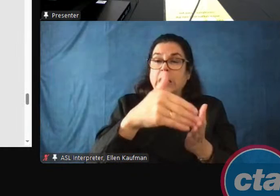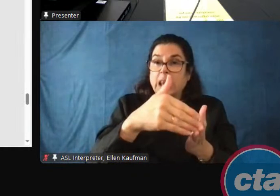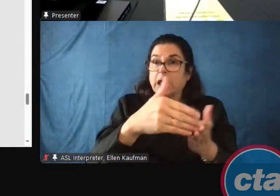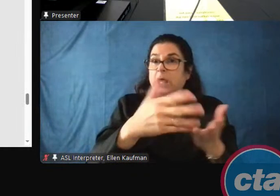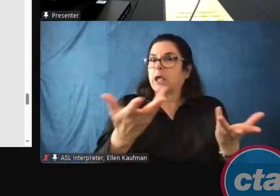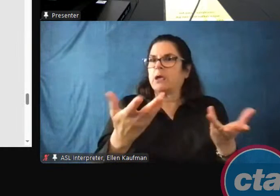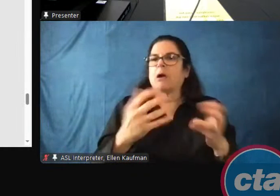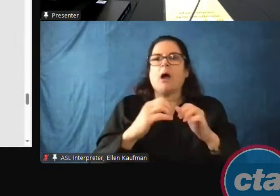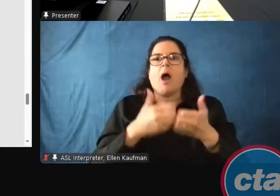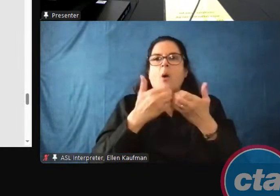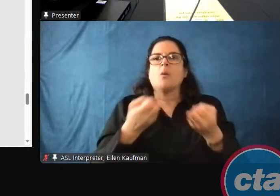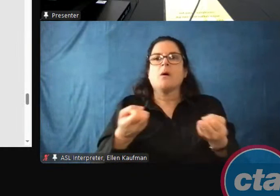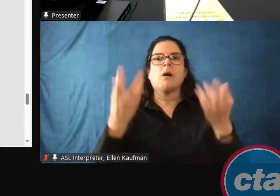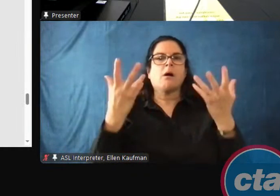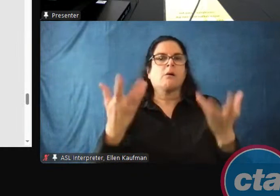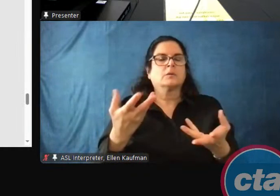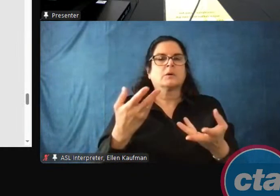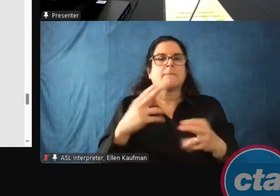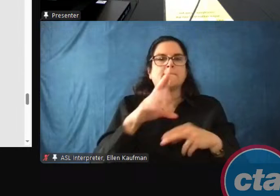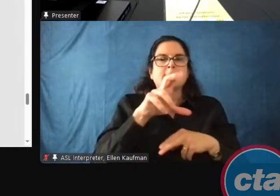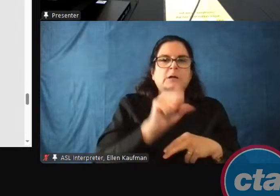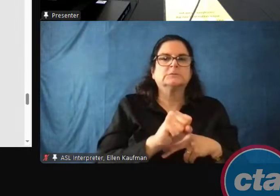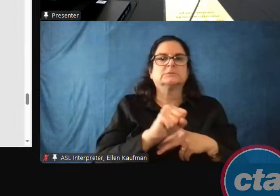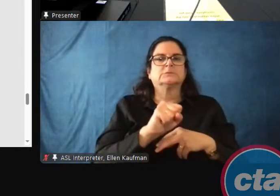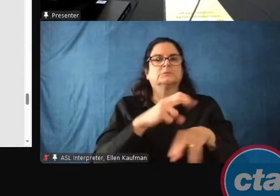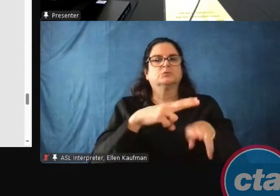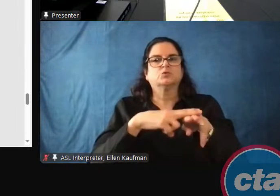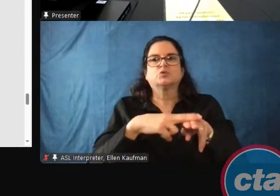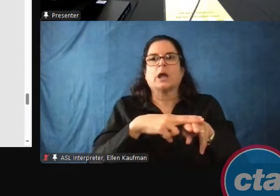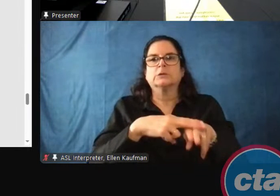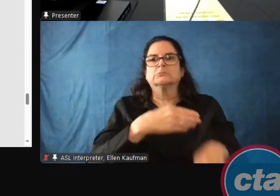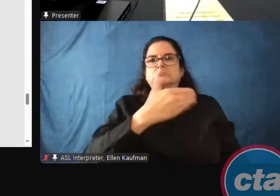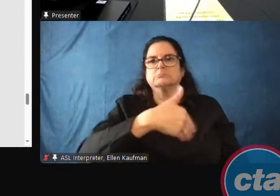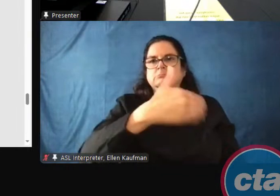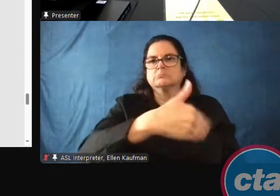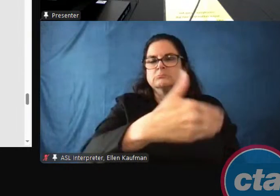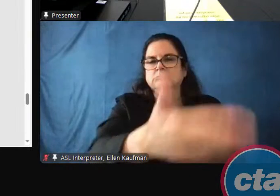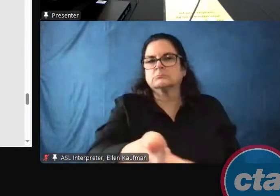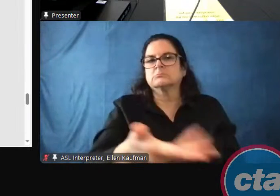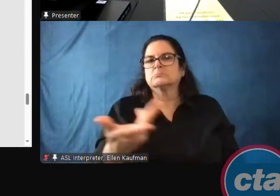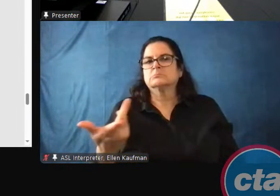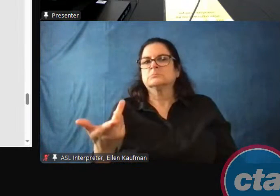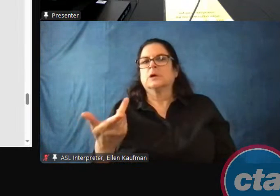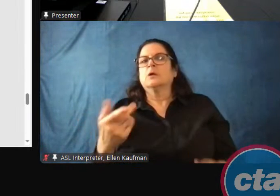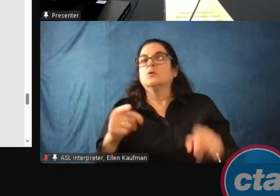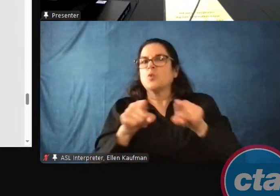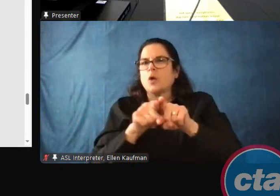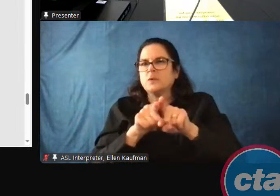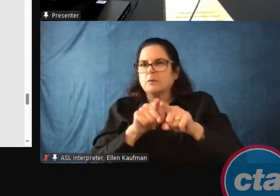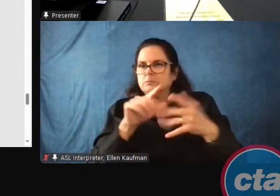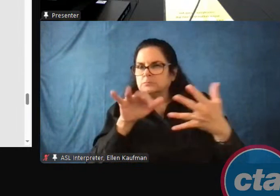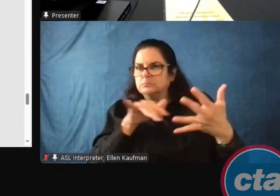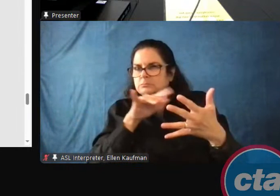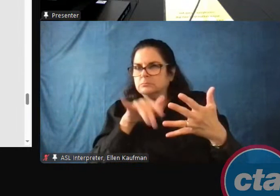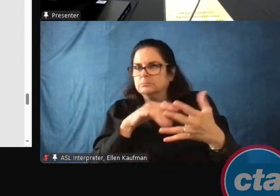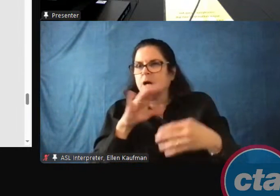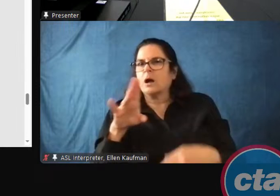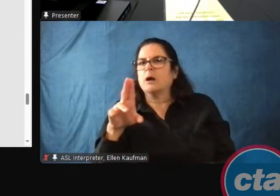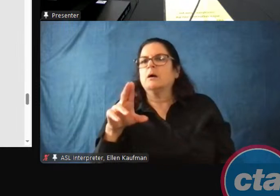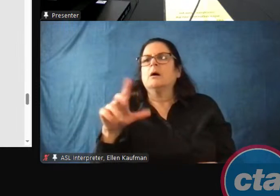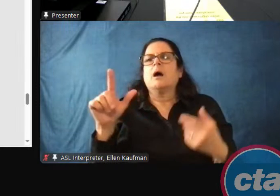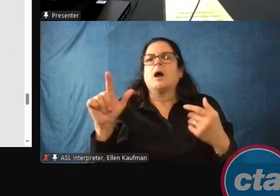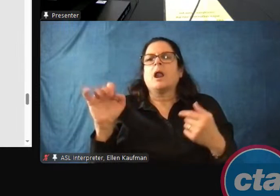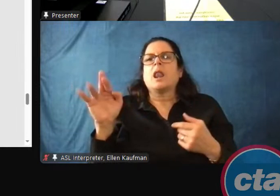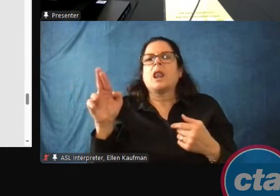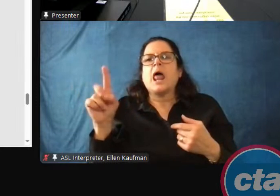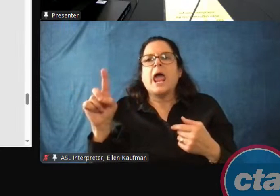about land use? How do you think about prioritization of bus on the street? And when you make those investments, you see an even further return on